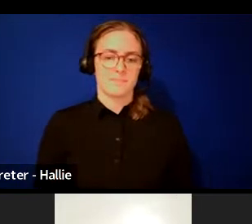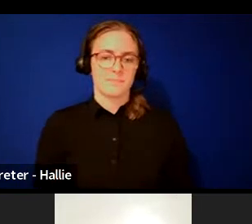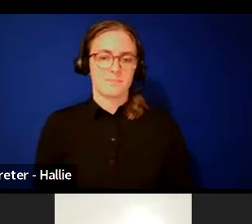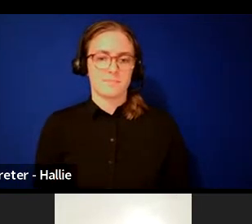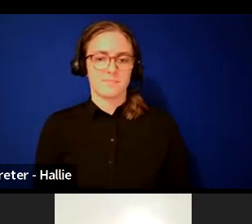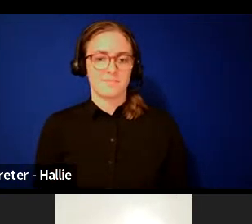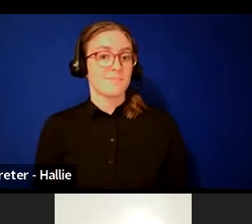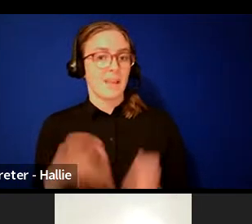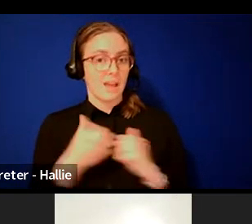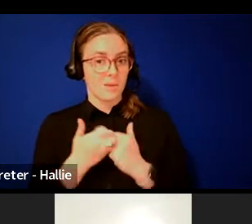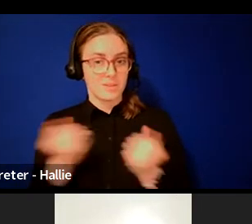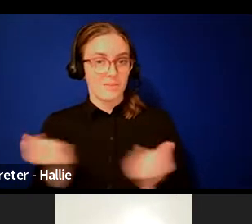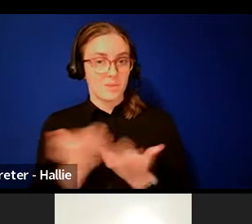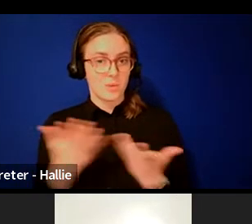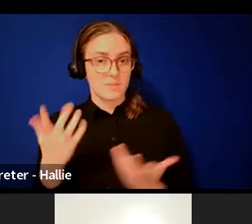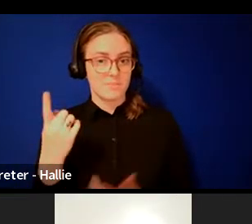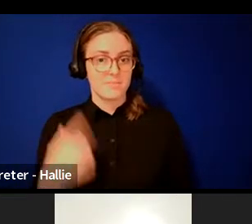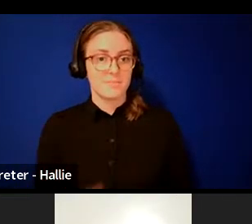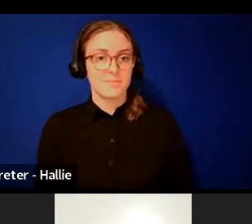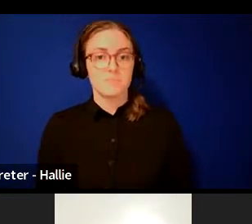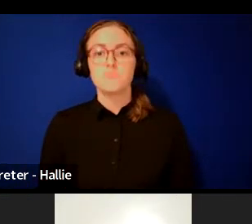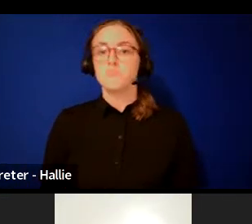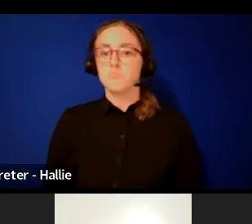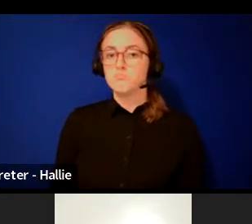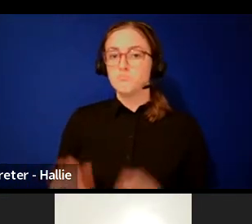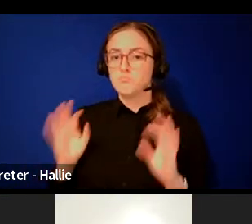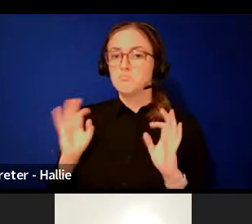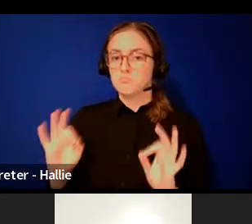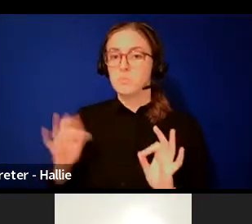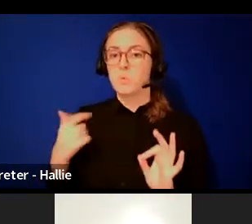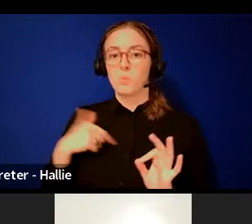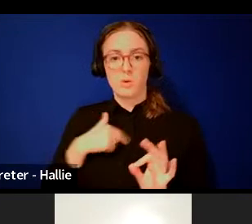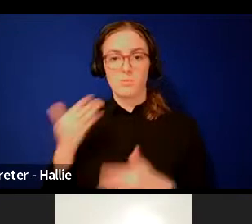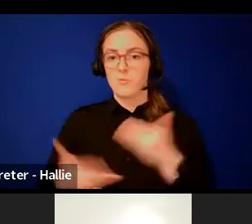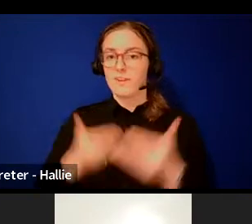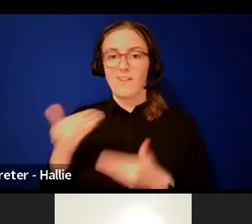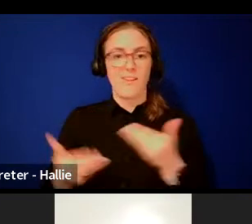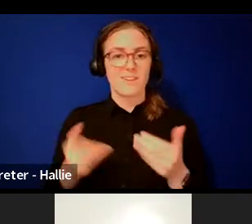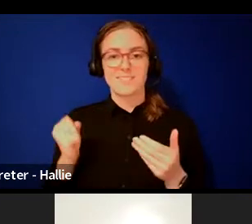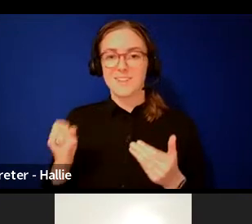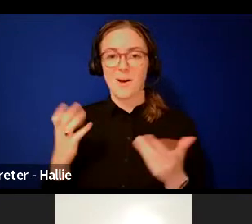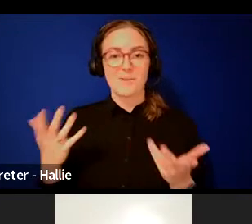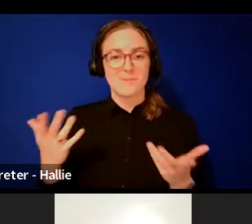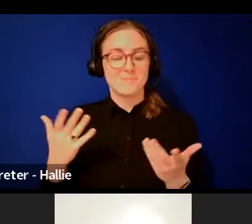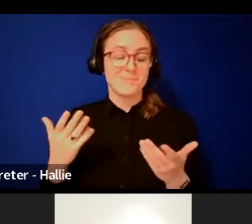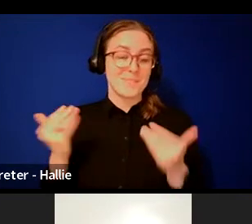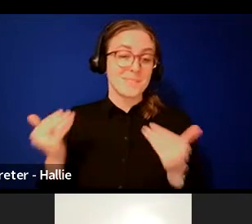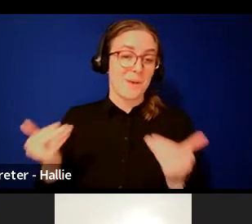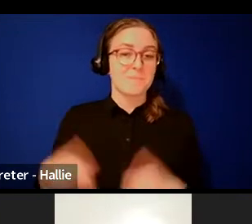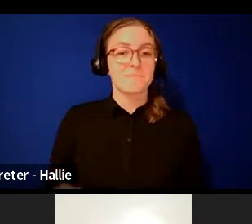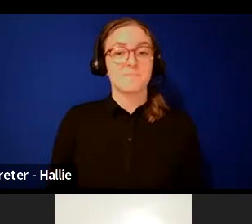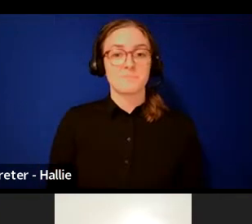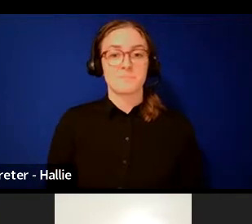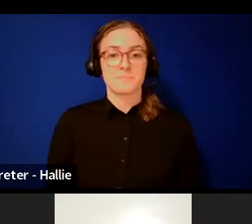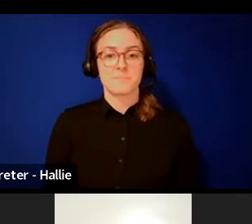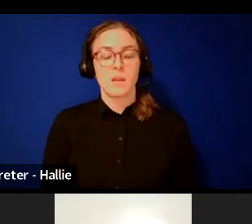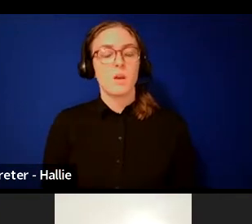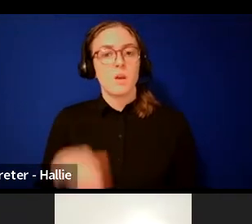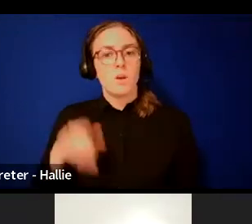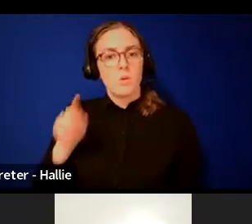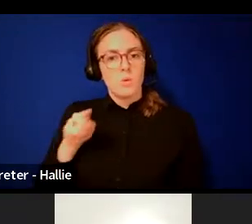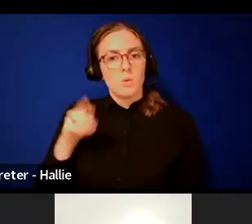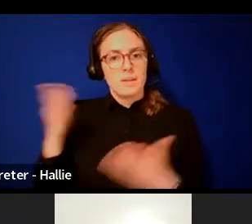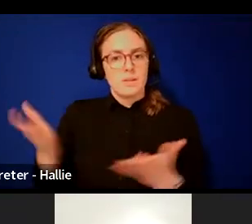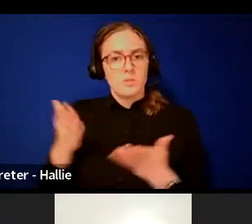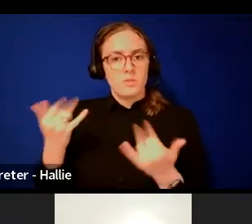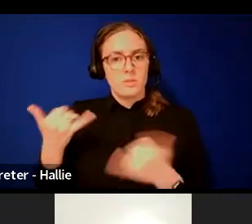How is everyone? Good evening. Doing all right. We're moving along, so it's going. You're here tonight